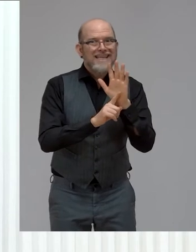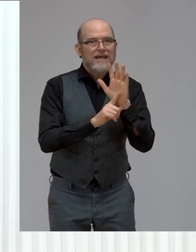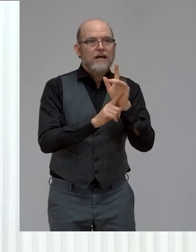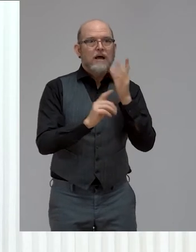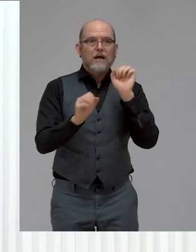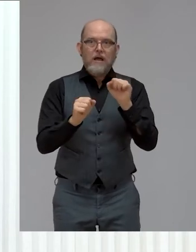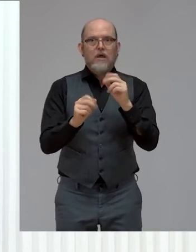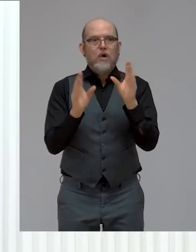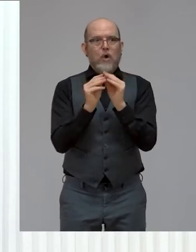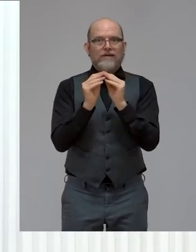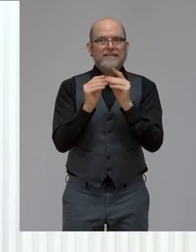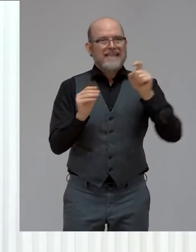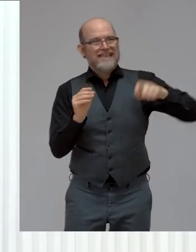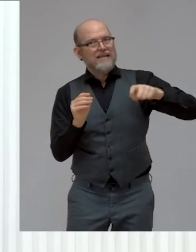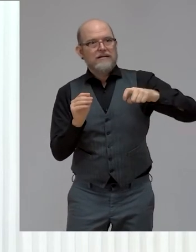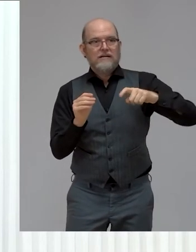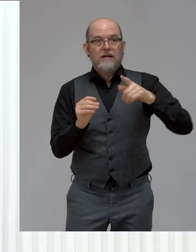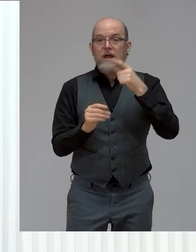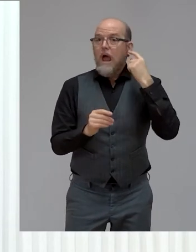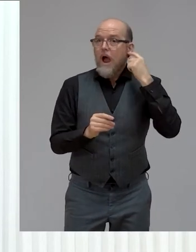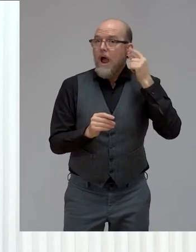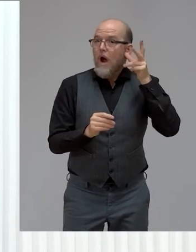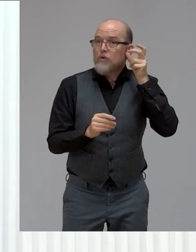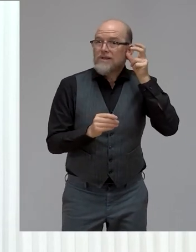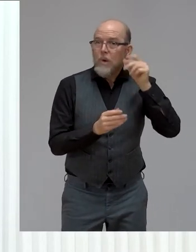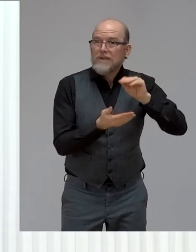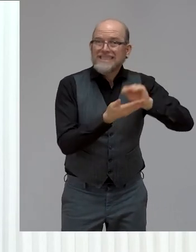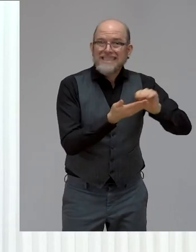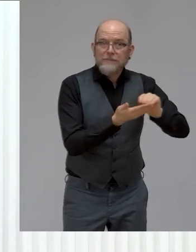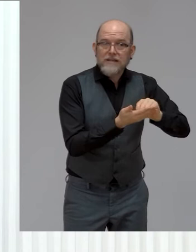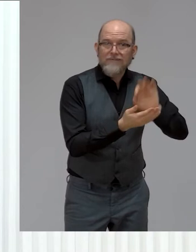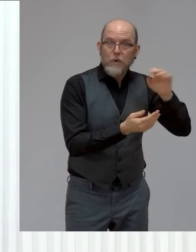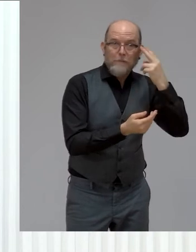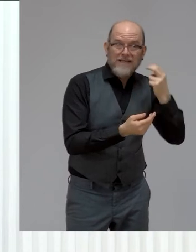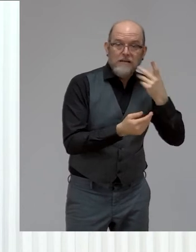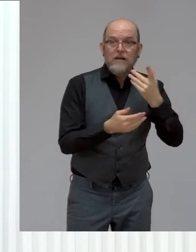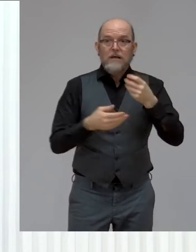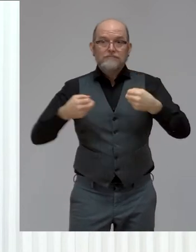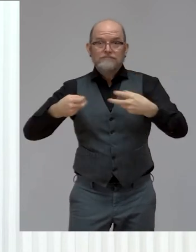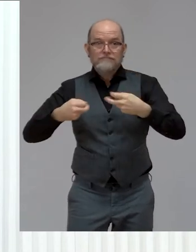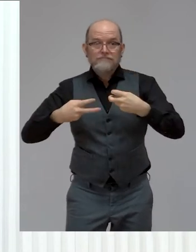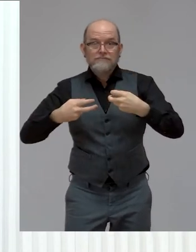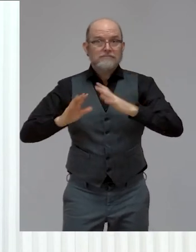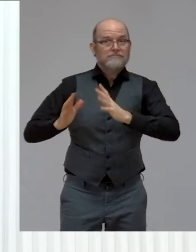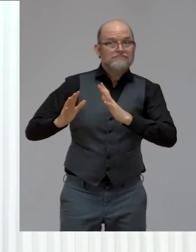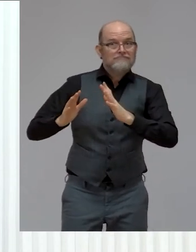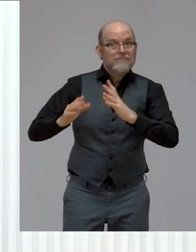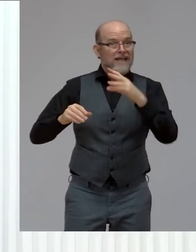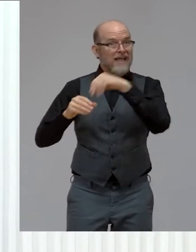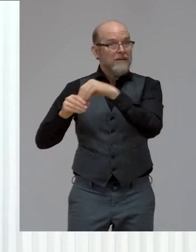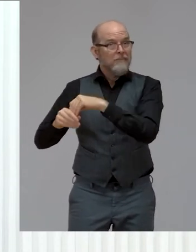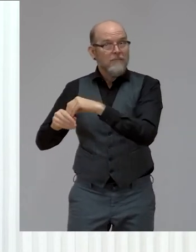audio description, sign language, and captioning for many different languages we all